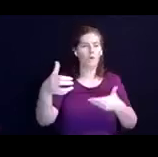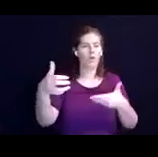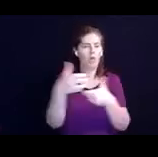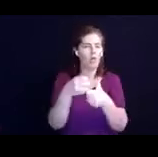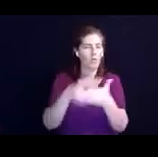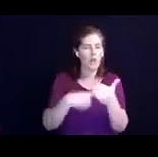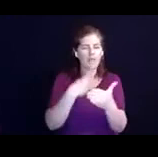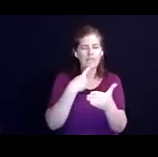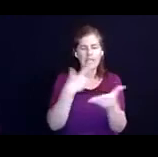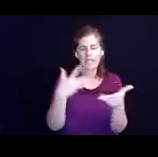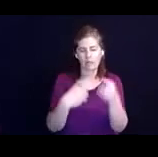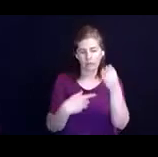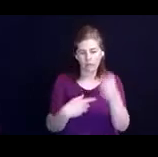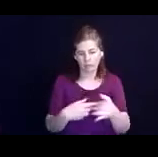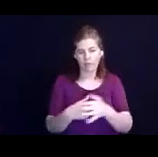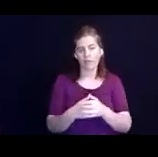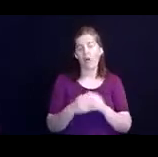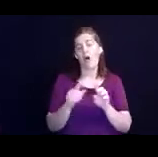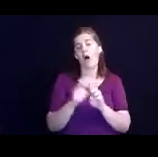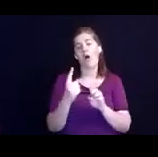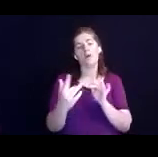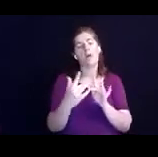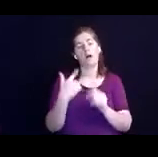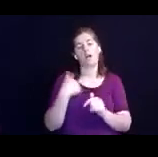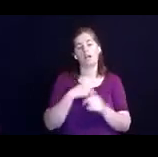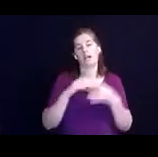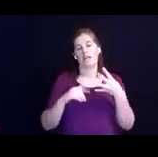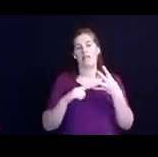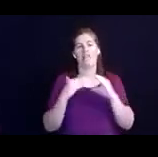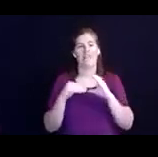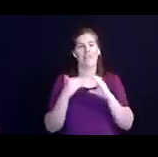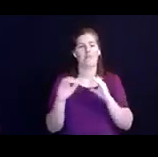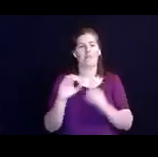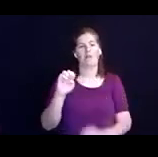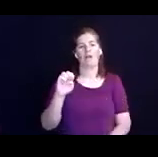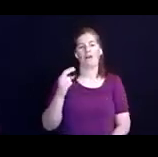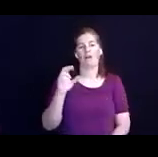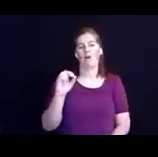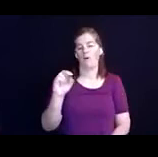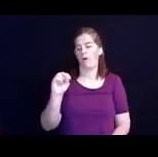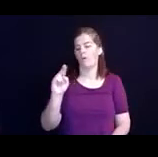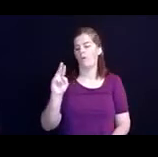said here. And you can always contact us at the email on the slide,